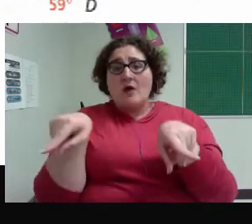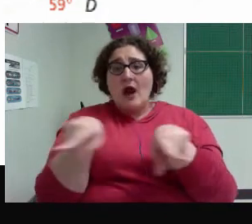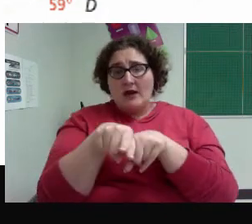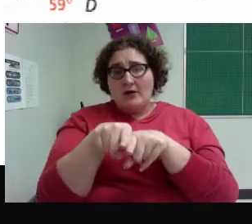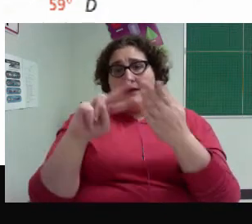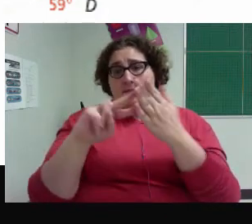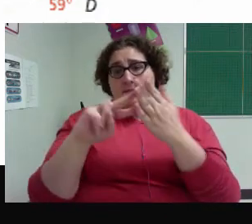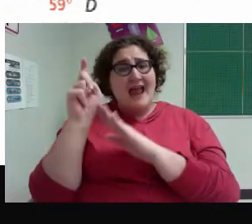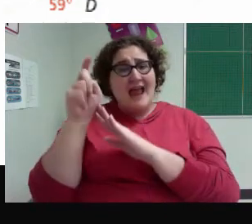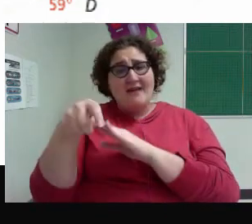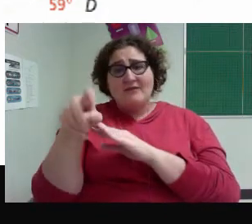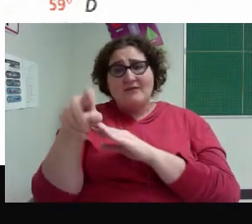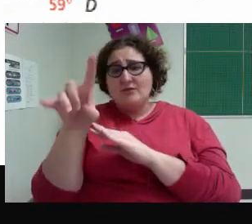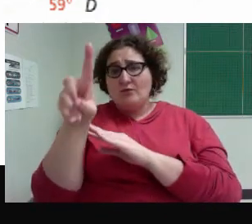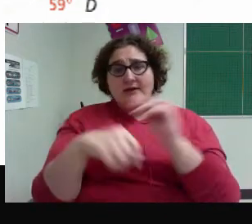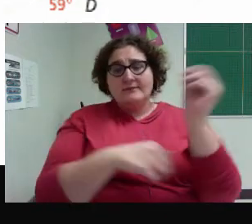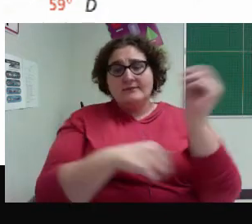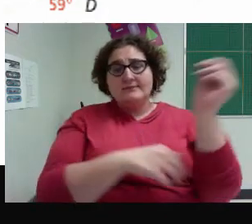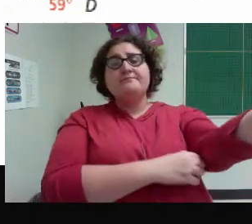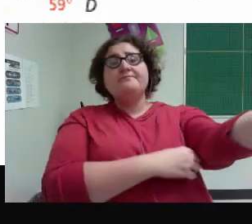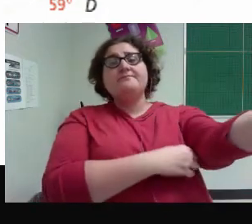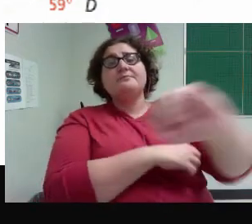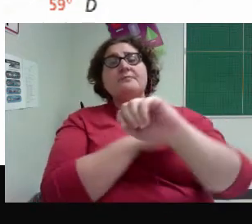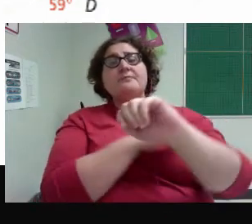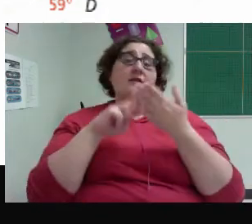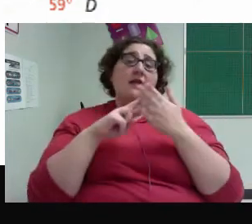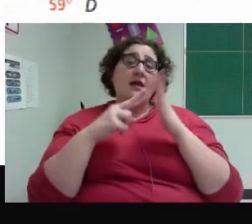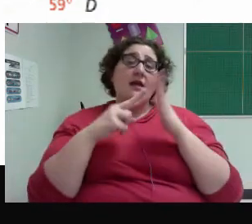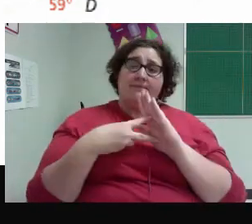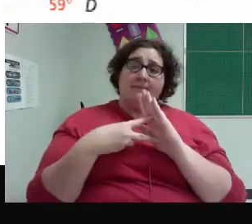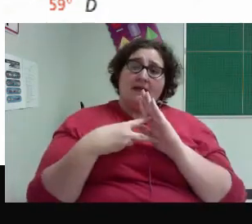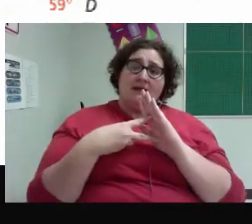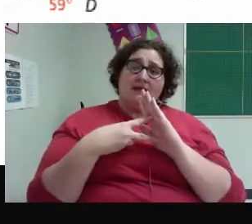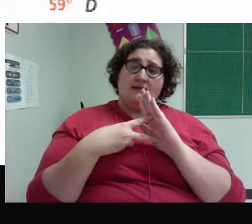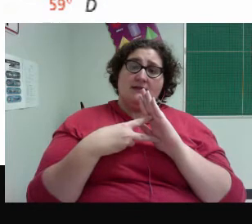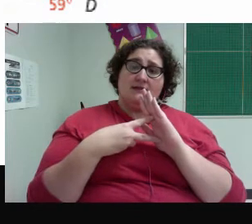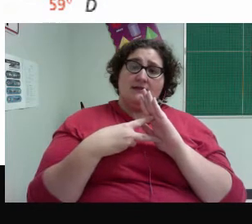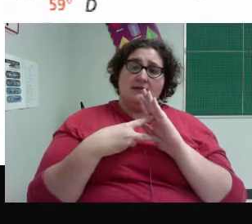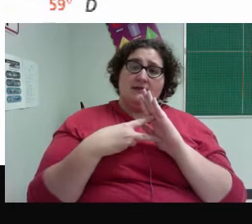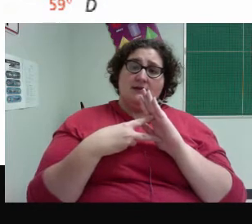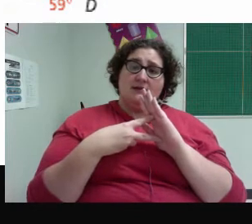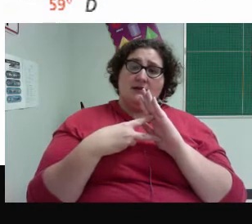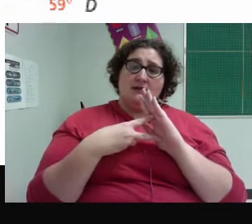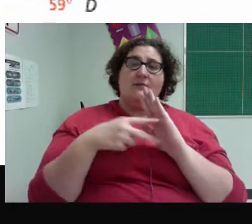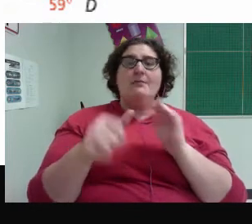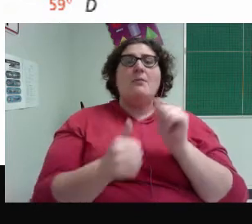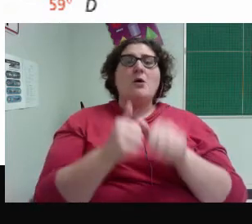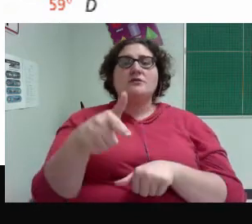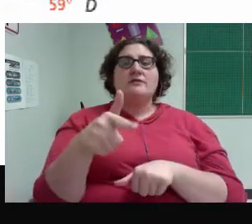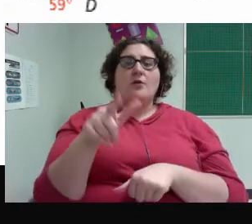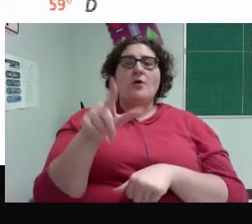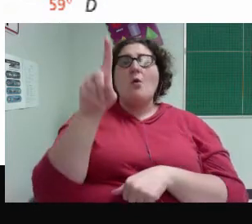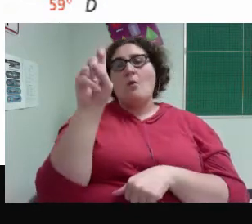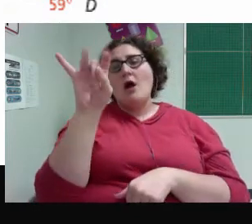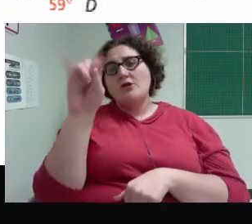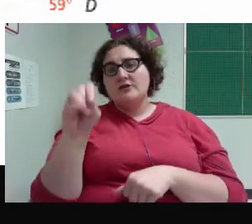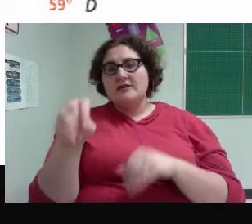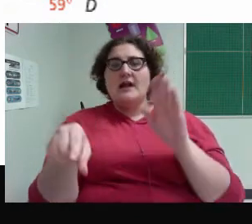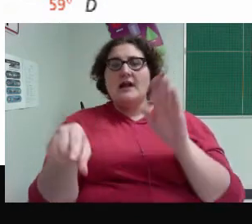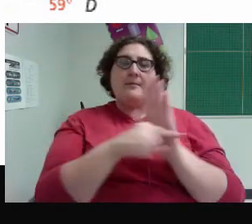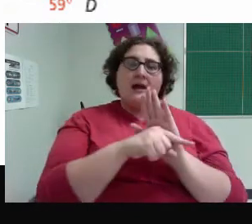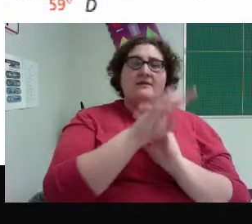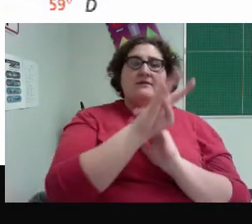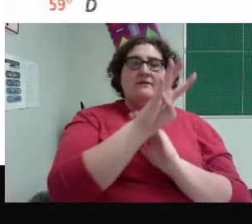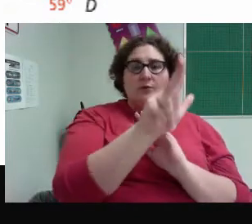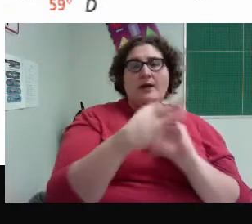triangle there. That means that when I subtract, and most of you will put in your calculator 180 minus